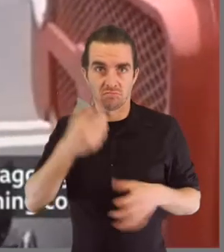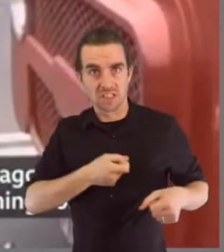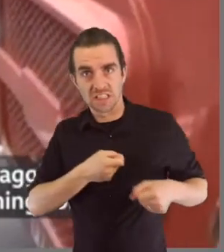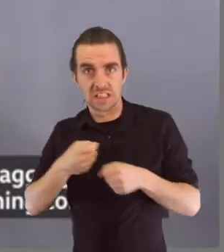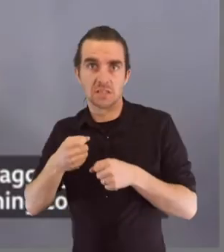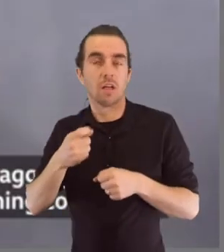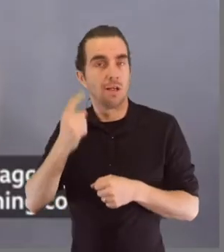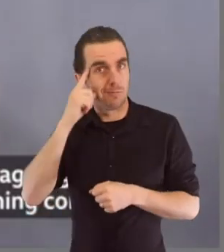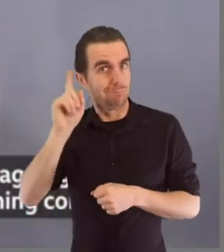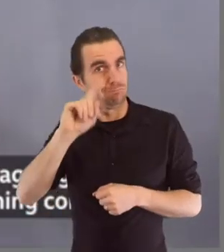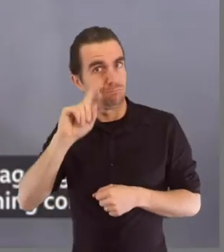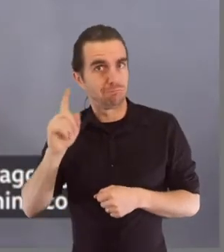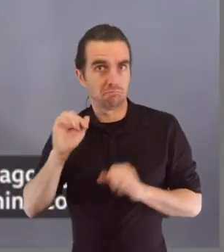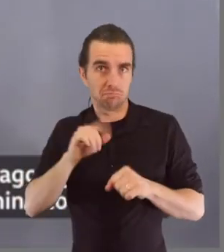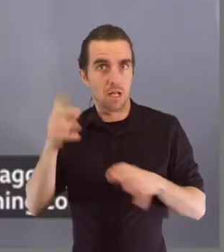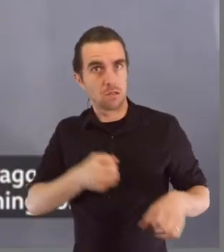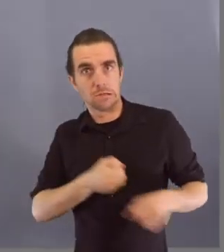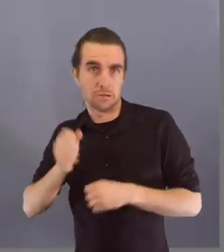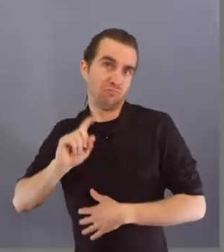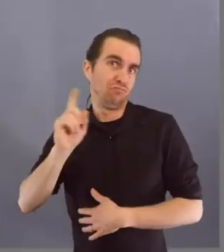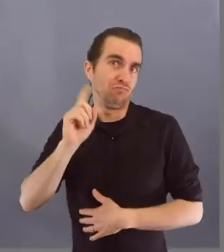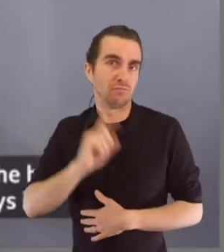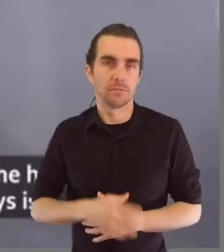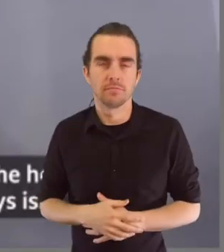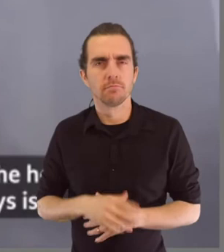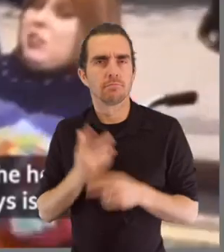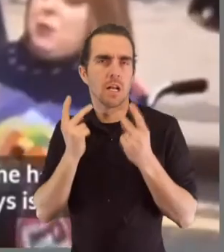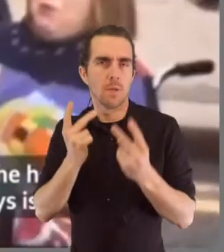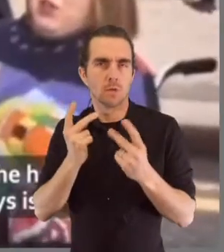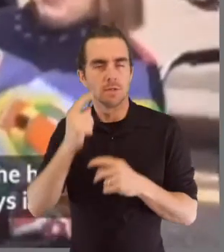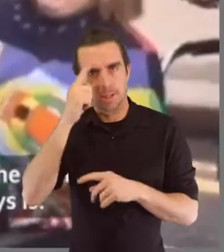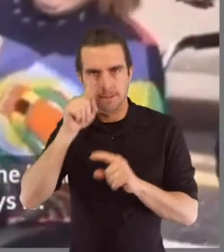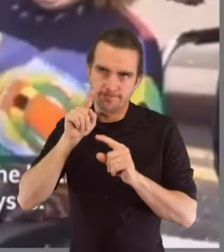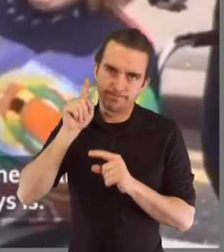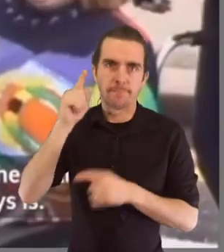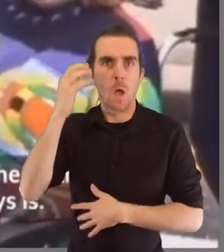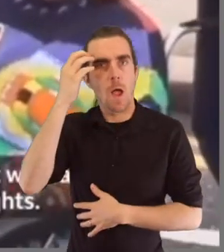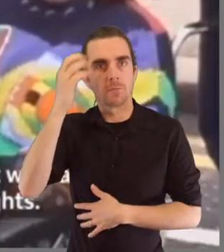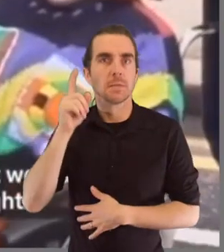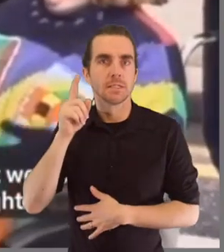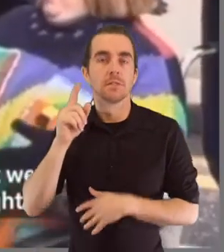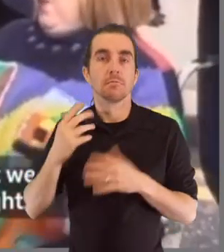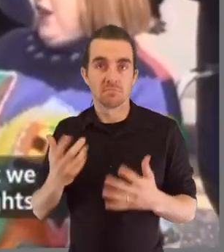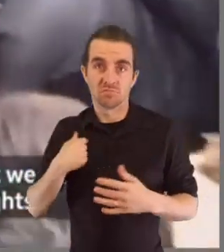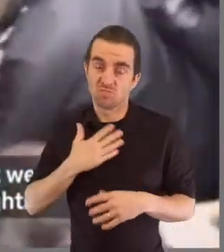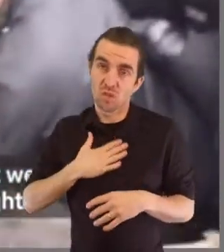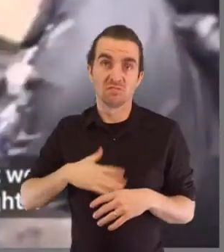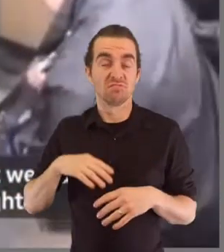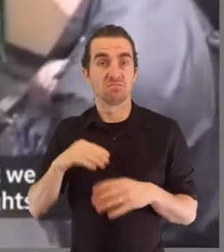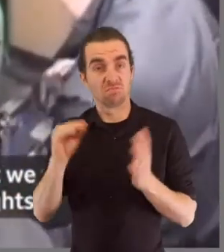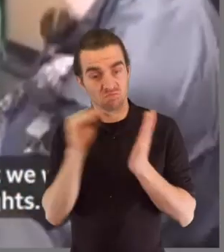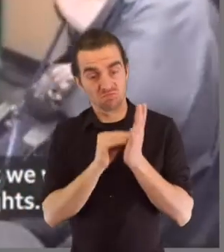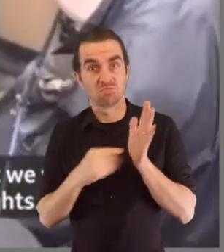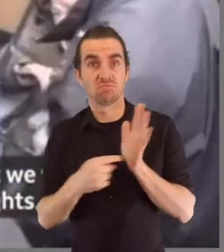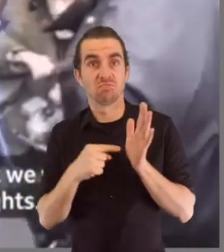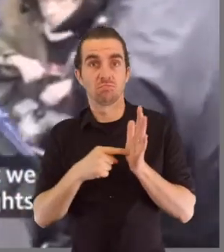dragging me up the stairs. He's got another thing coming. It was important to go to the heart of government. It always is. In the end, we were saying